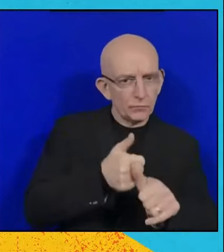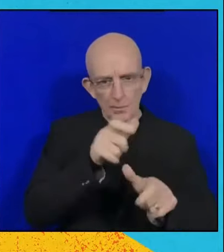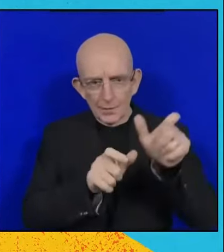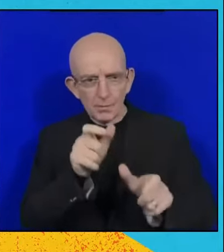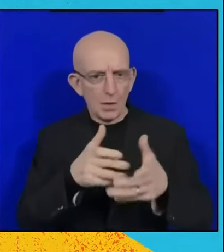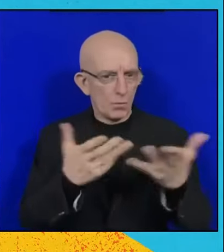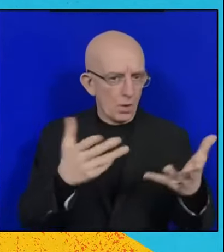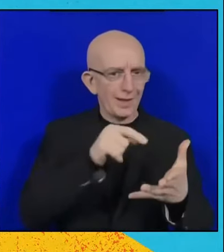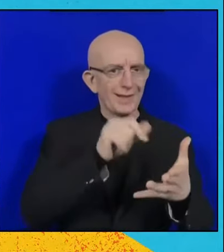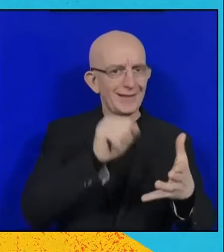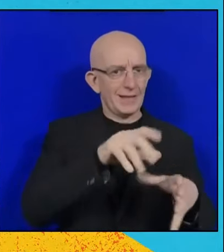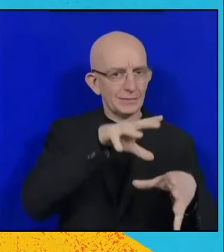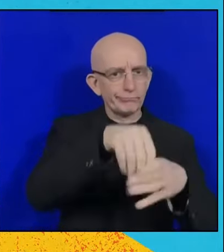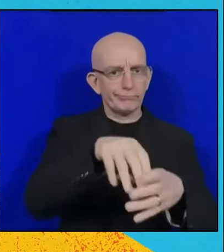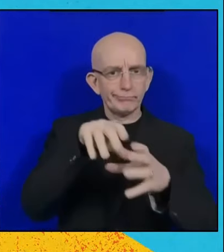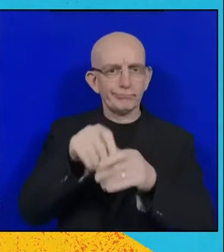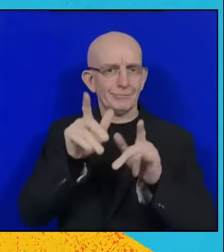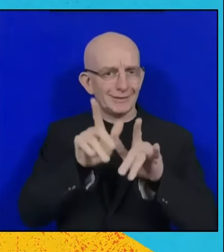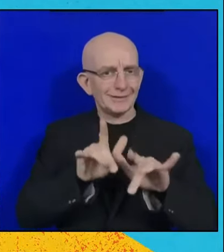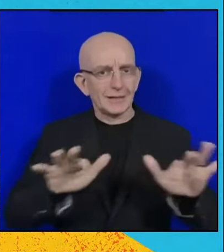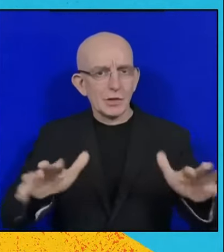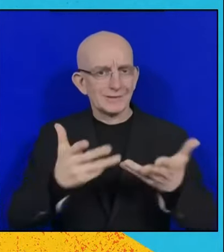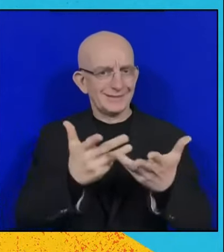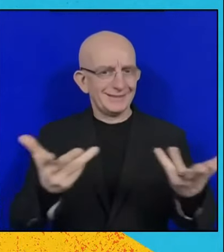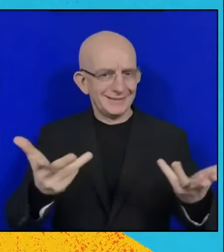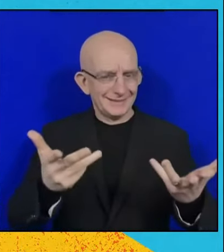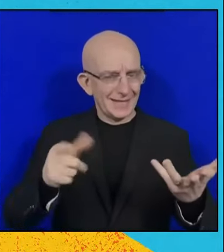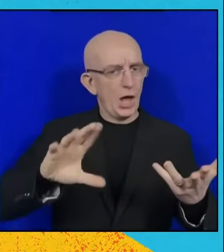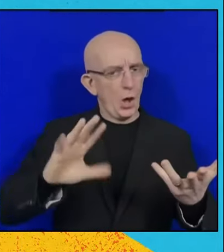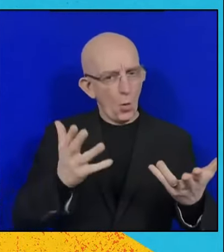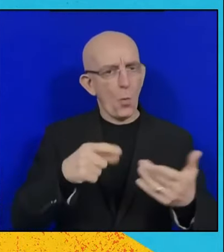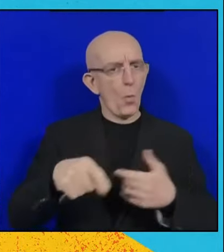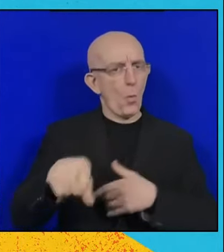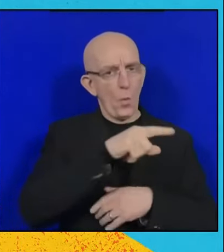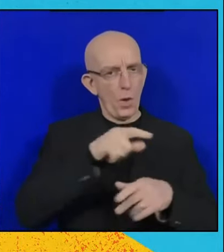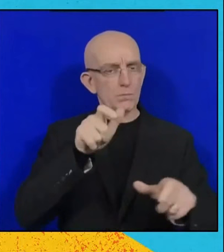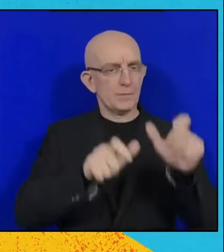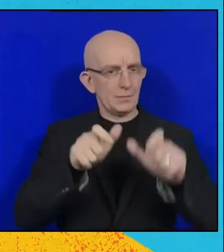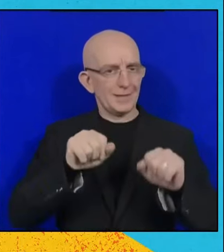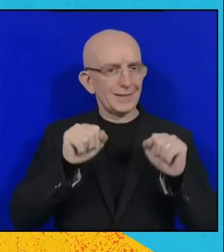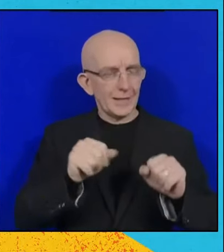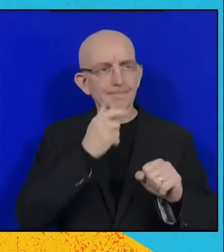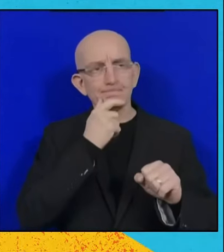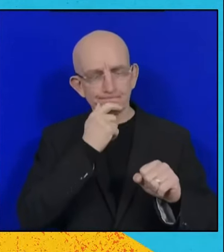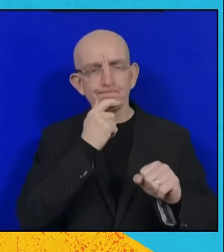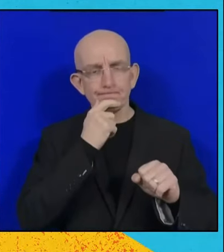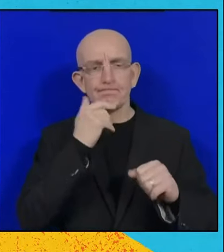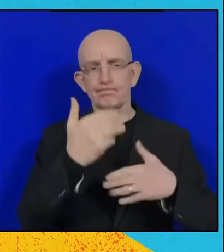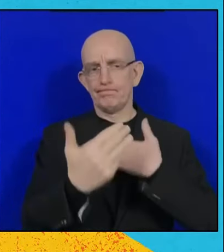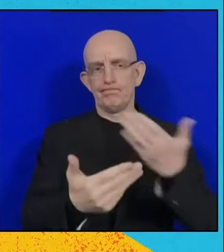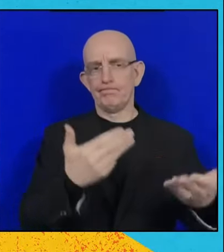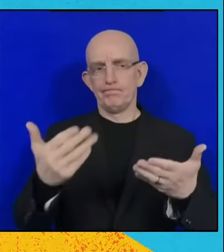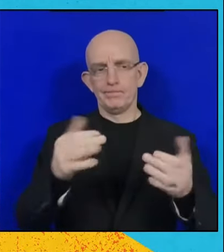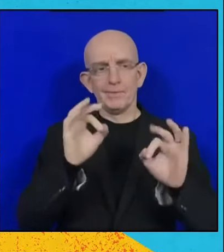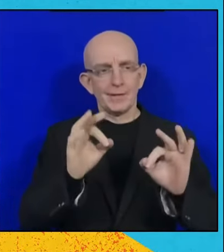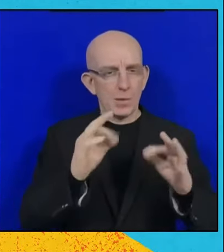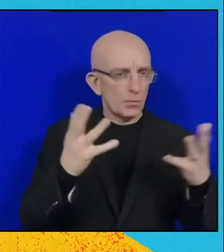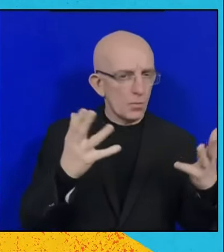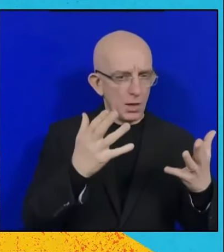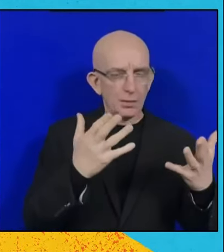our realities can be submitted. If we didn't concern that, we couldn't work together. So that's